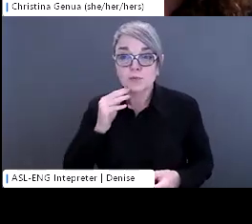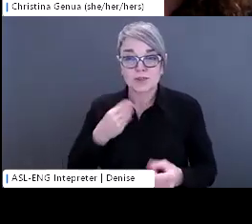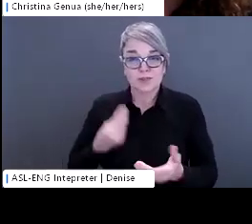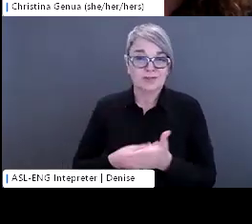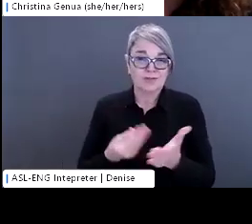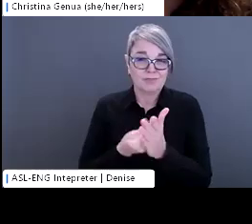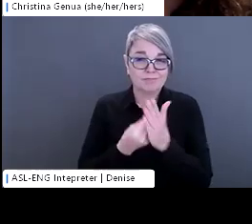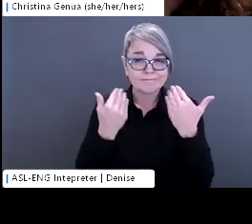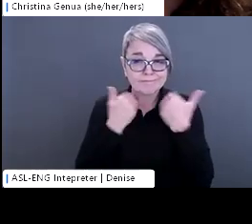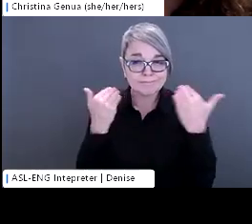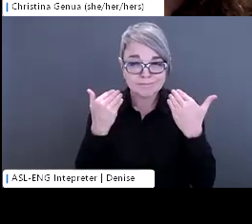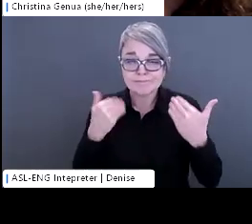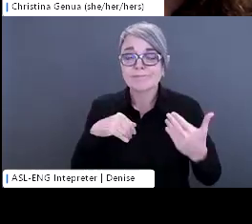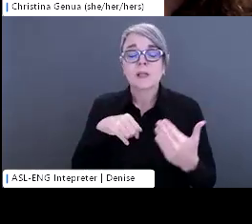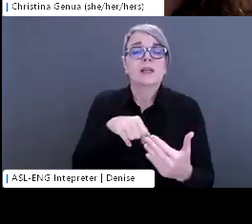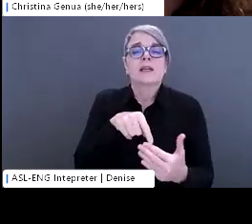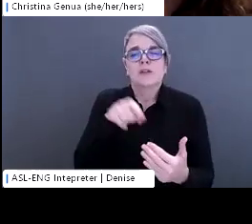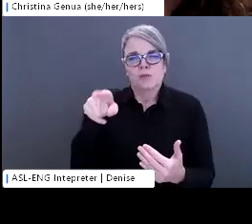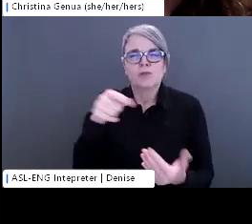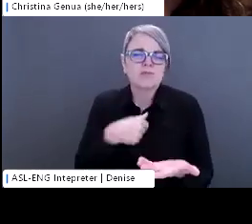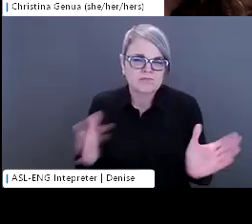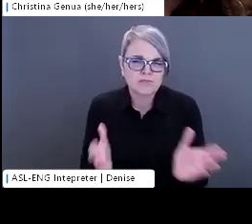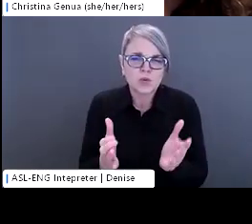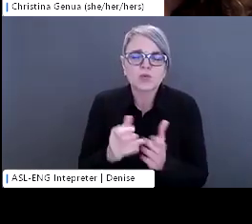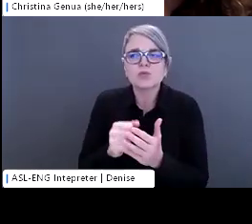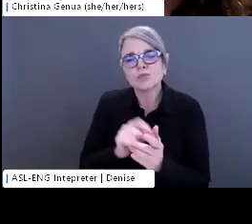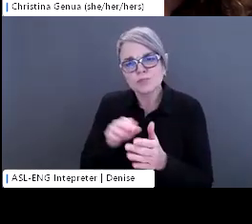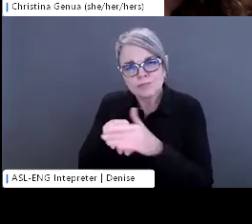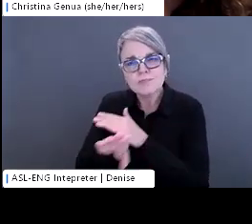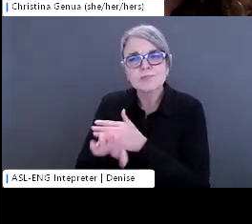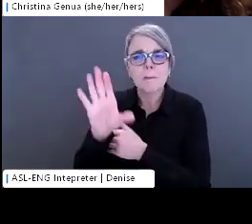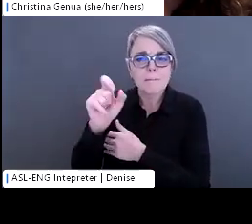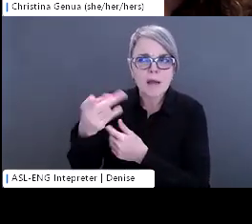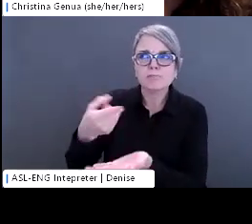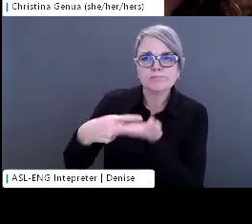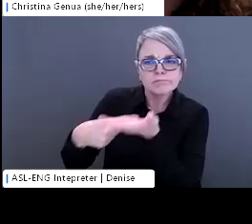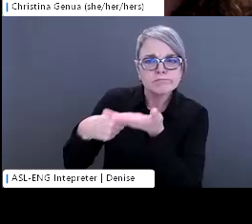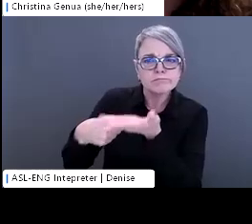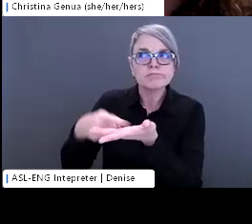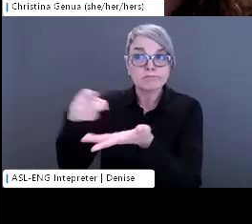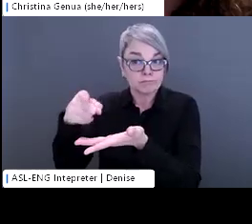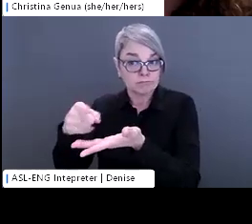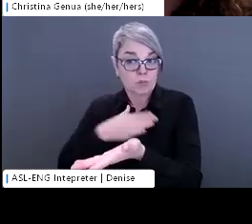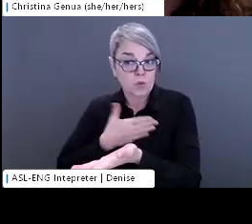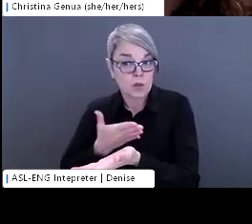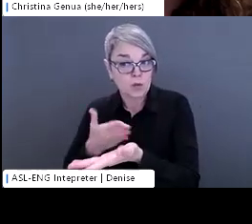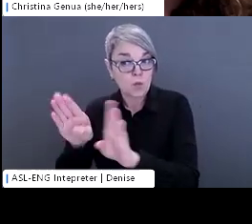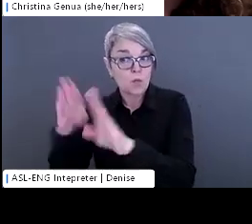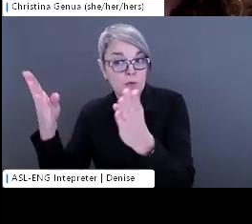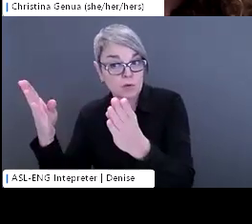to confirm whether they would open the account for you or not. Um, and most likely they would ensure